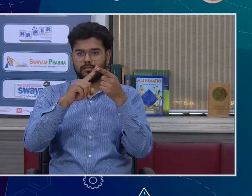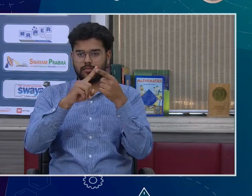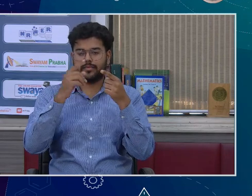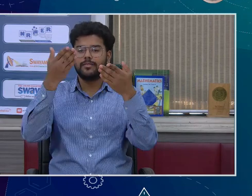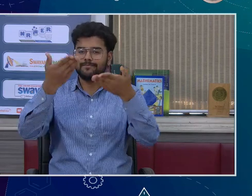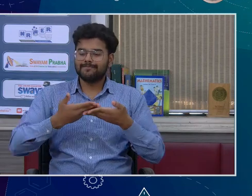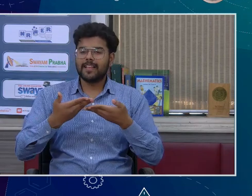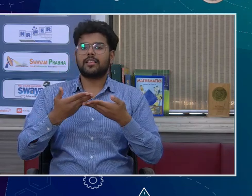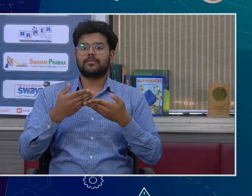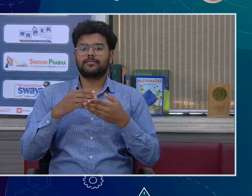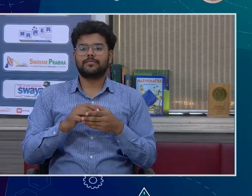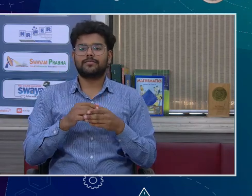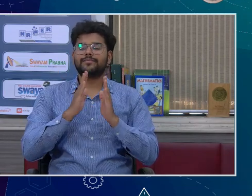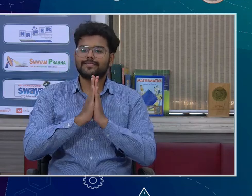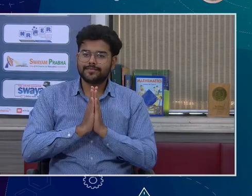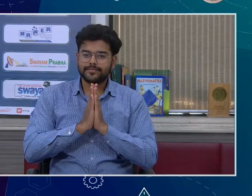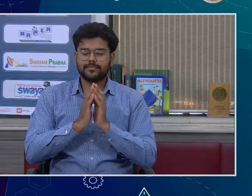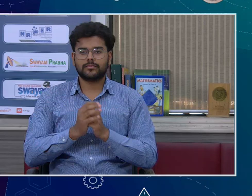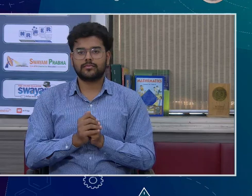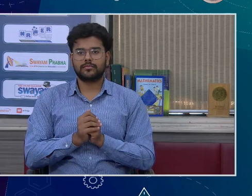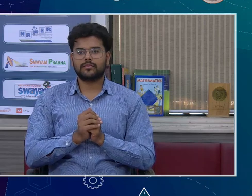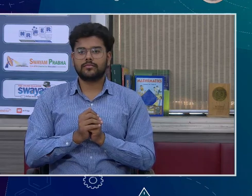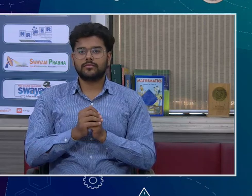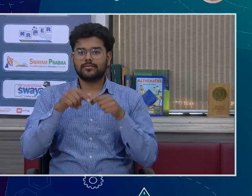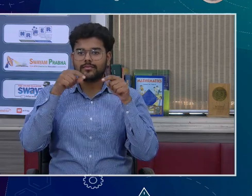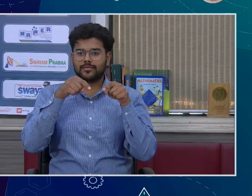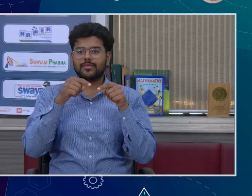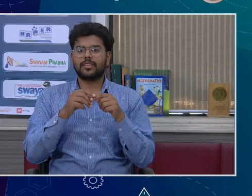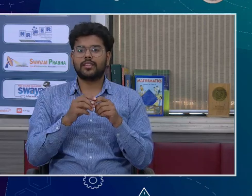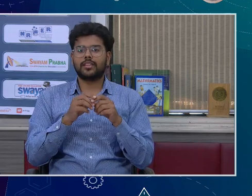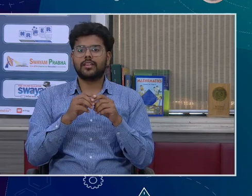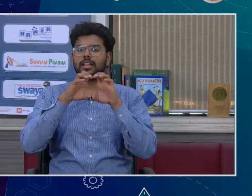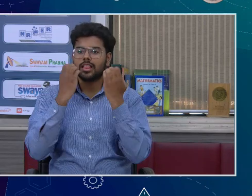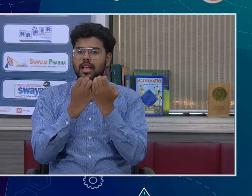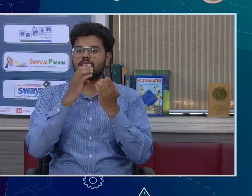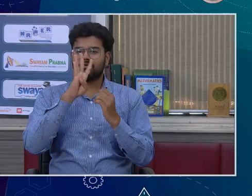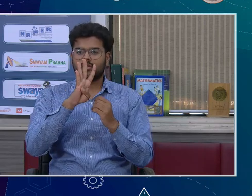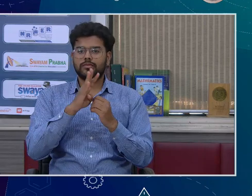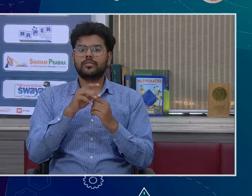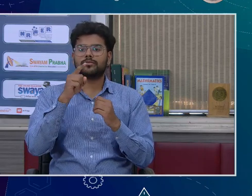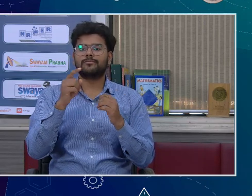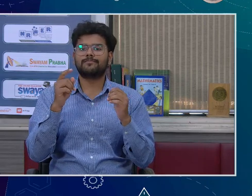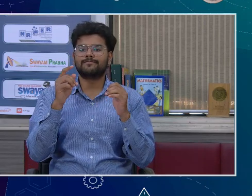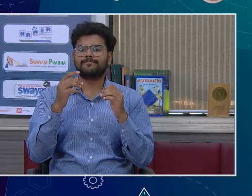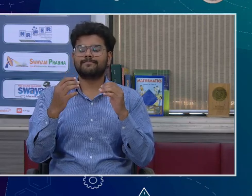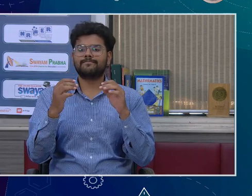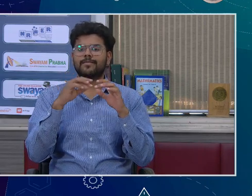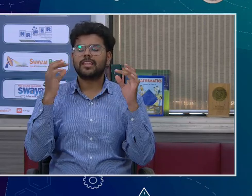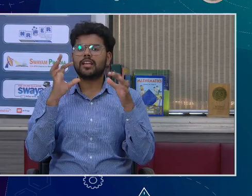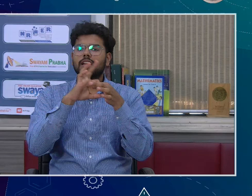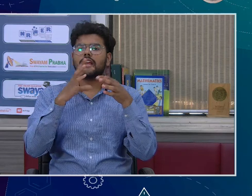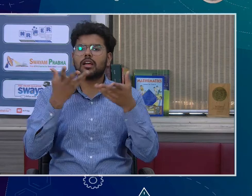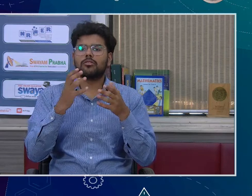you. Namaskar. Namaskar. So this is for class 4th. You may also connect with us through the phone